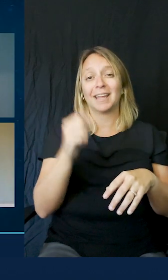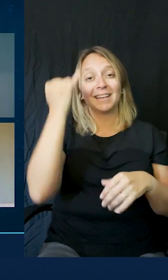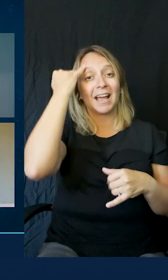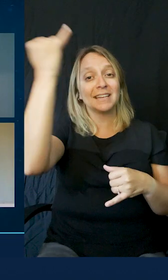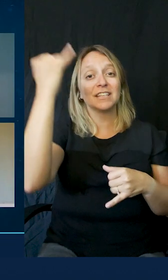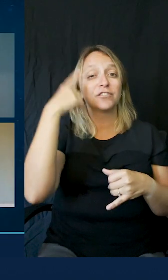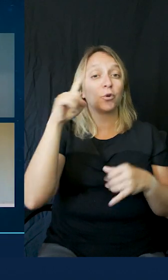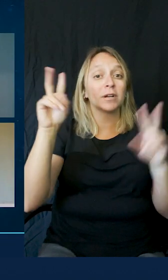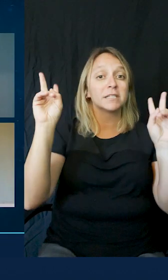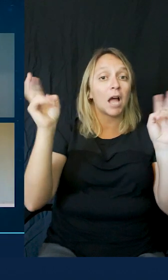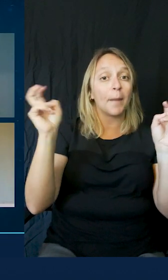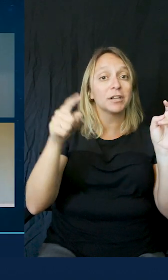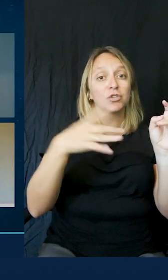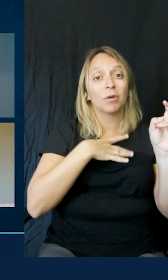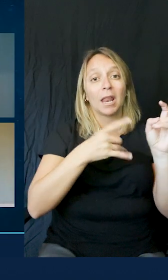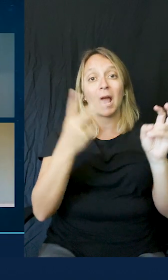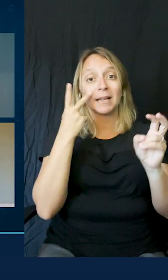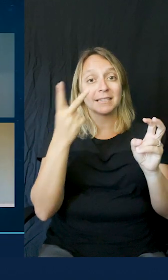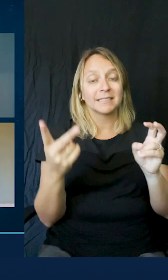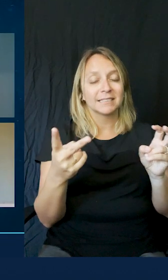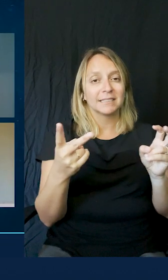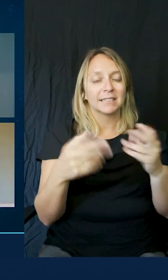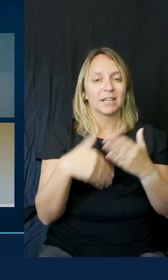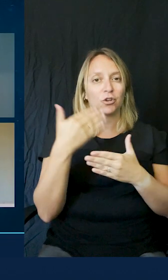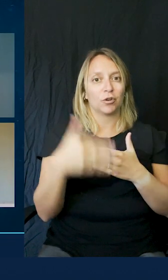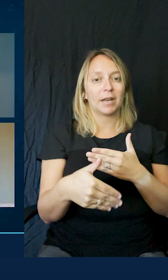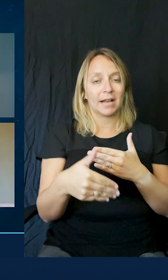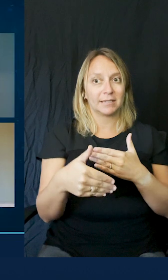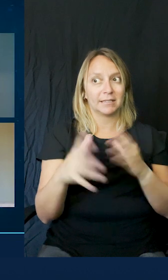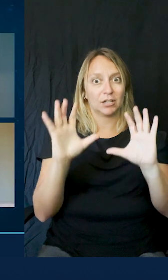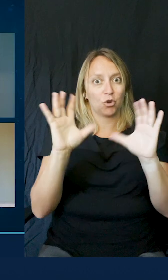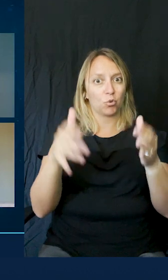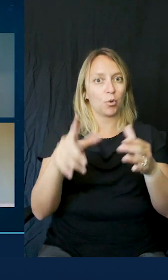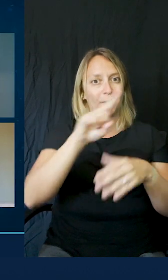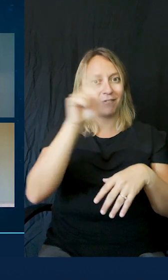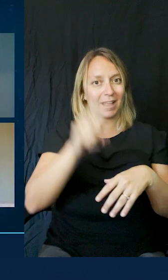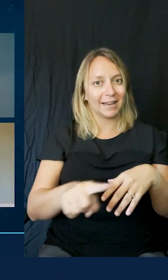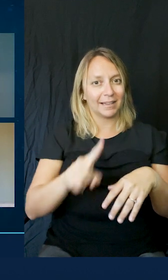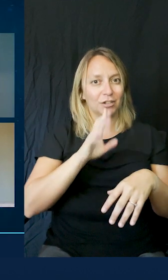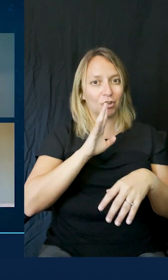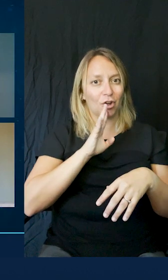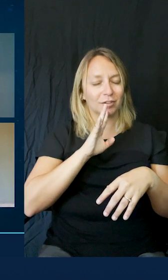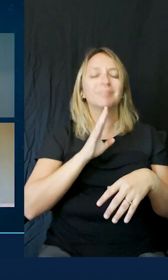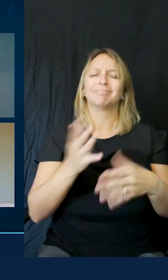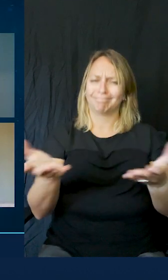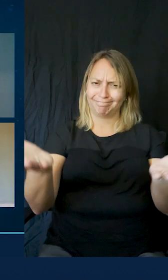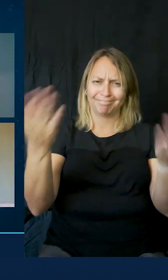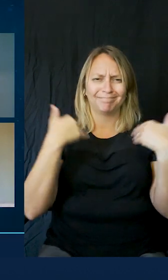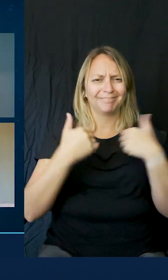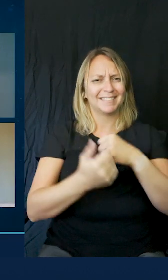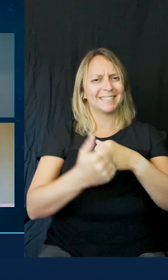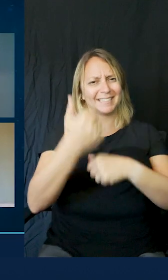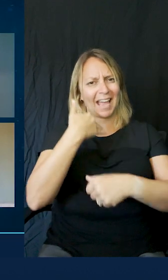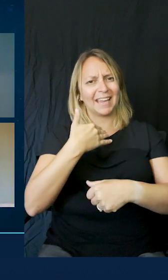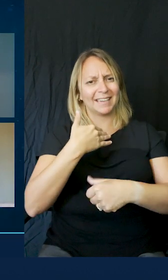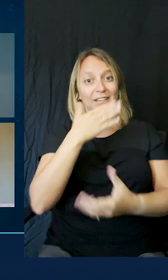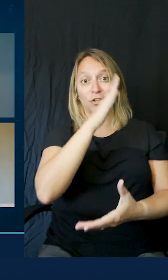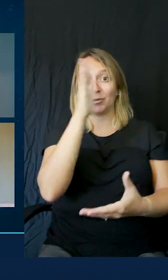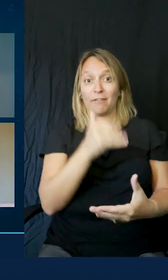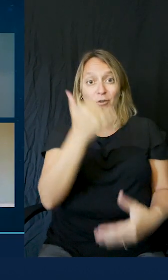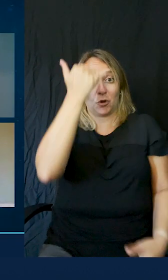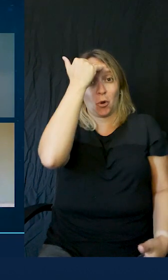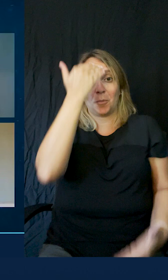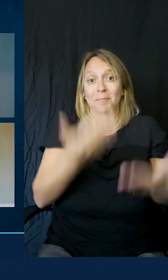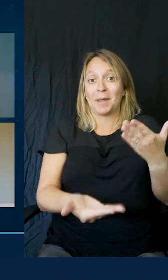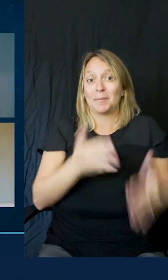for topics that you'd like to see in our next series of Lightning Talks, please do send them our way. You never know, the next Lightning Talks you see